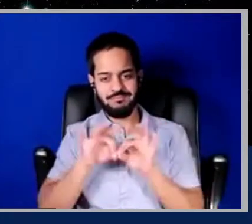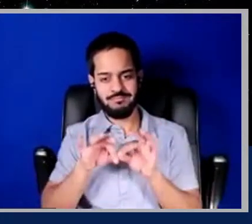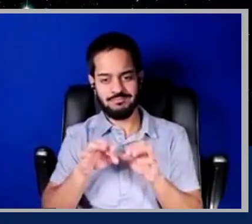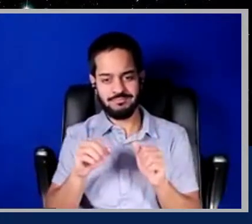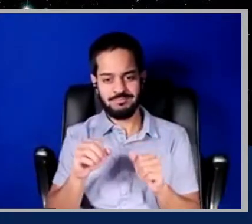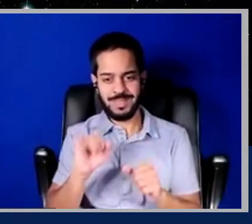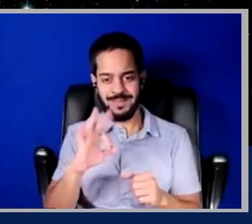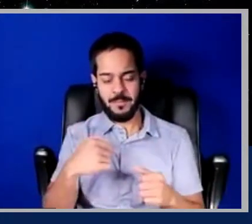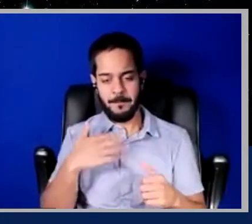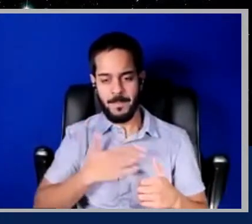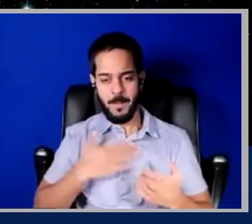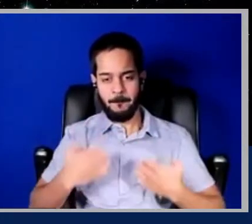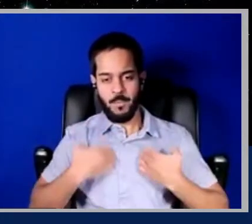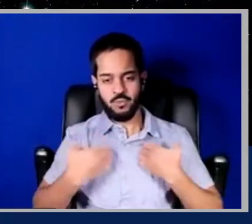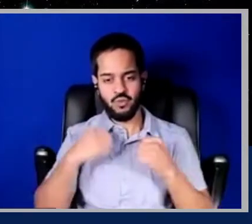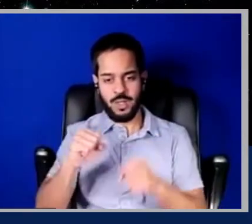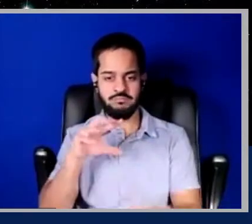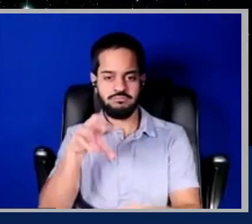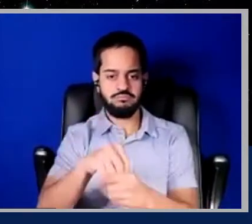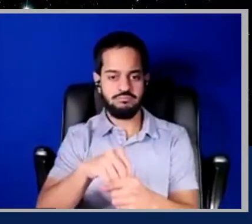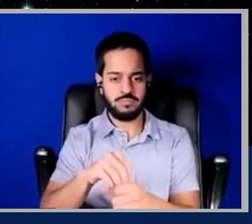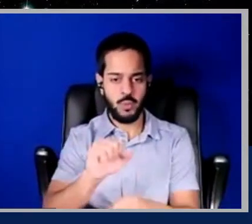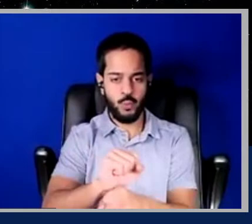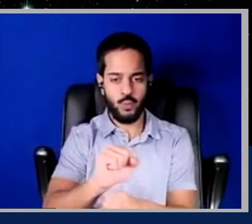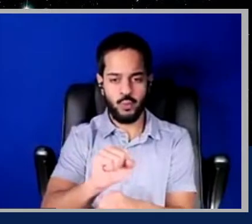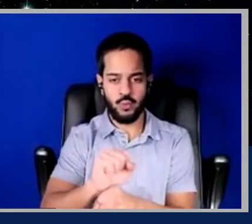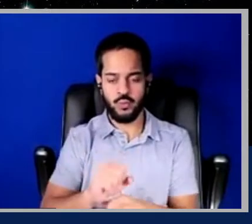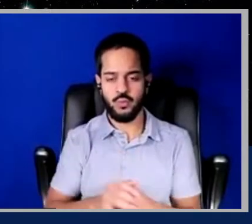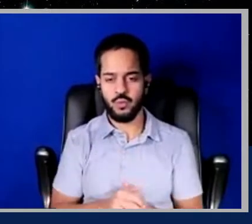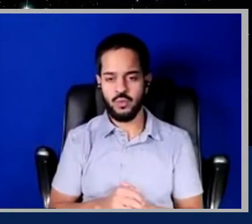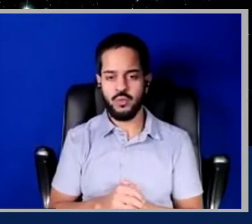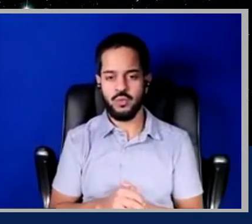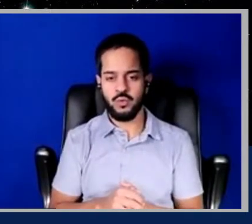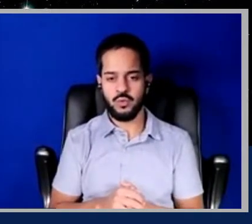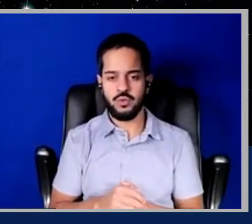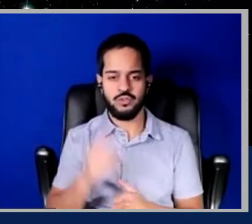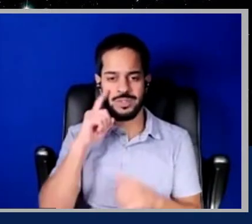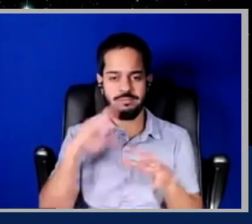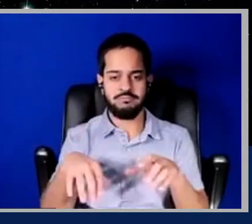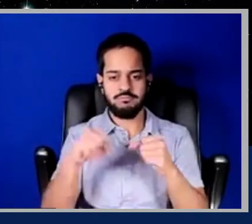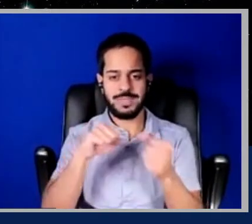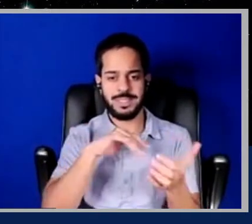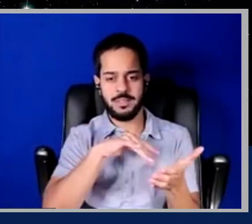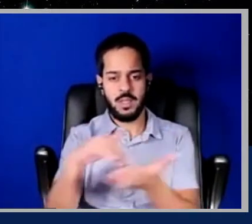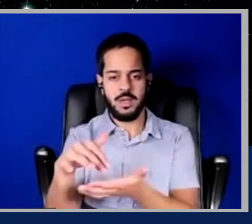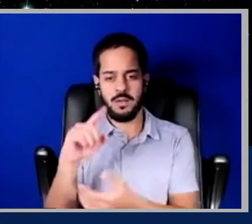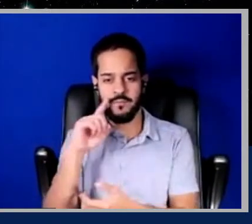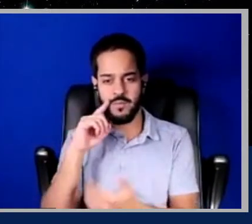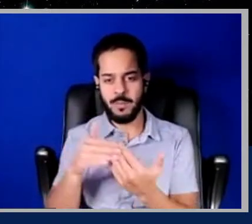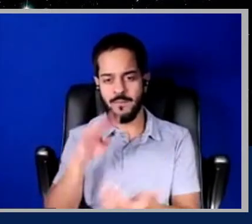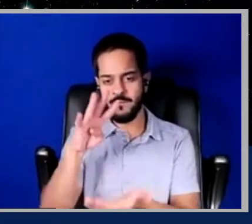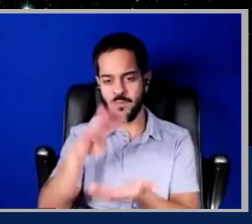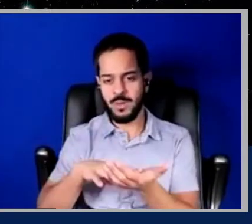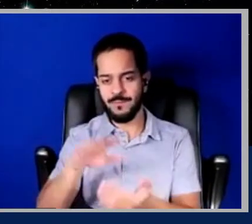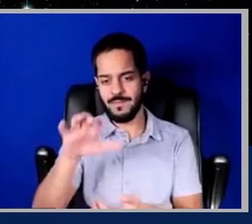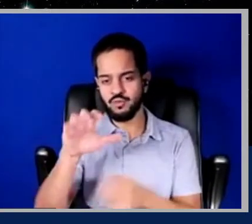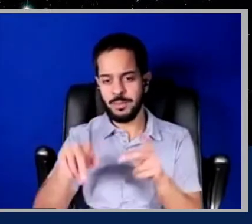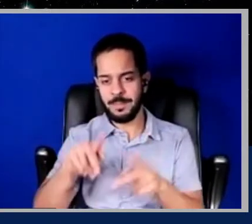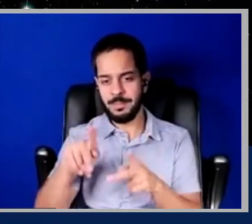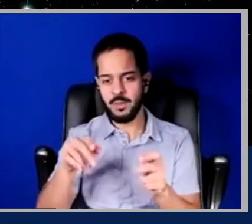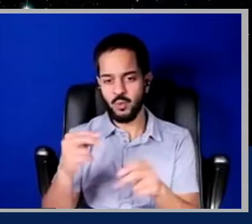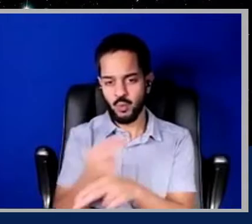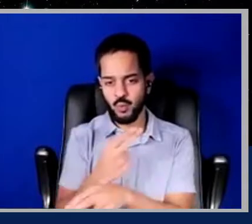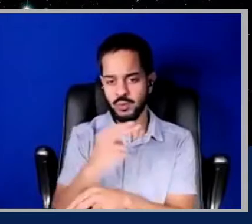so we did a study of about 4,500 people with these sonifications and